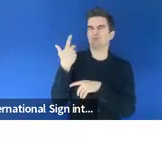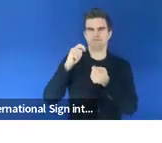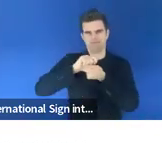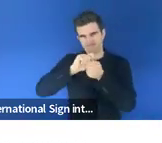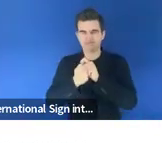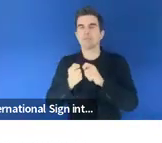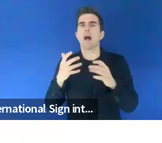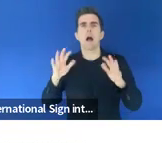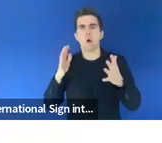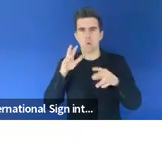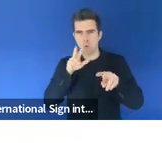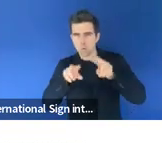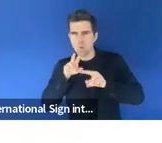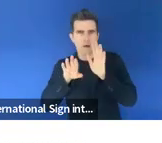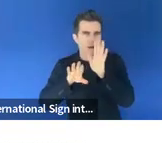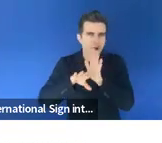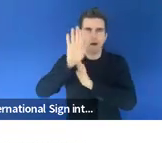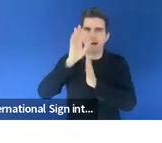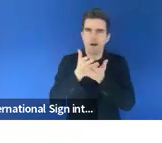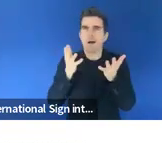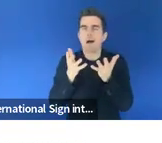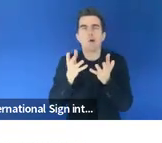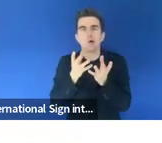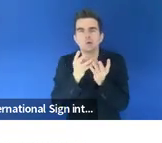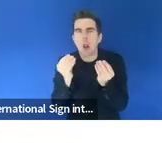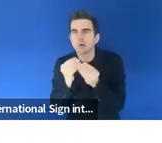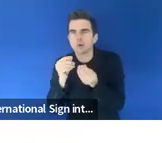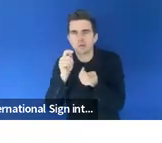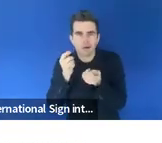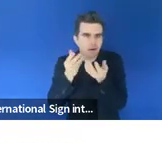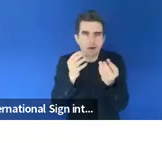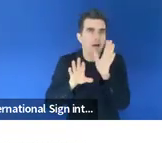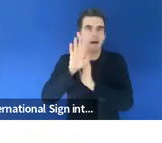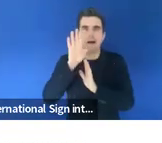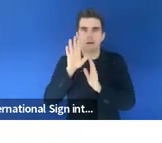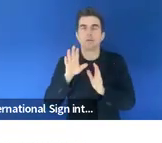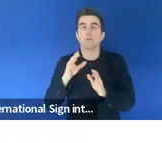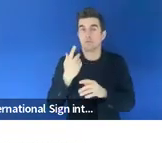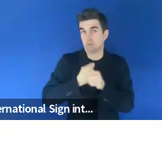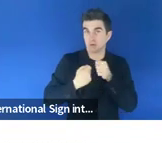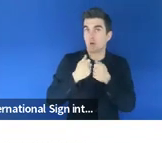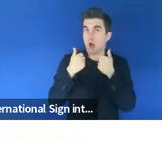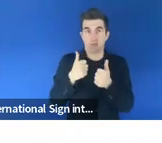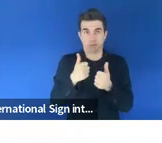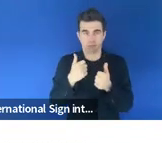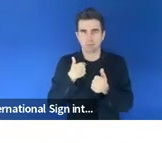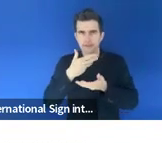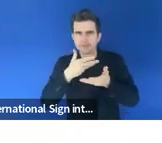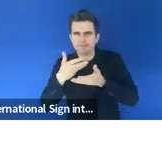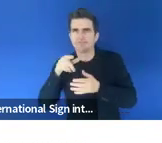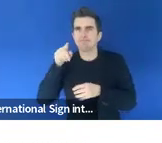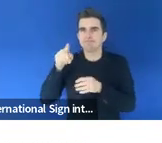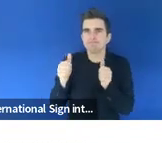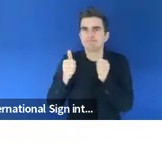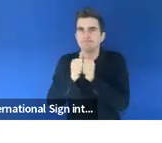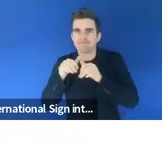in the process. And so what we've done is we've rebooted it for 2024. This means that we are focused in on replicating